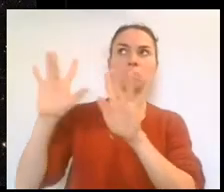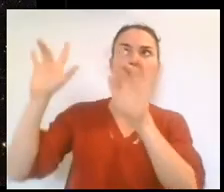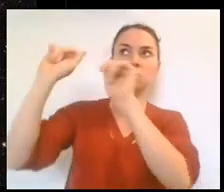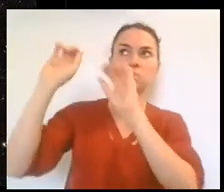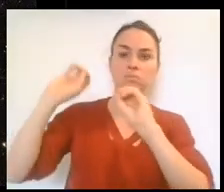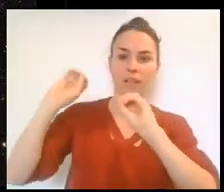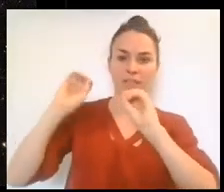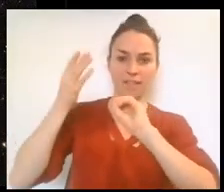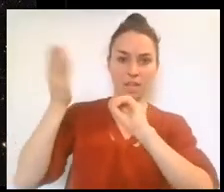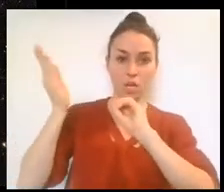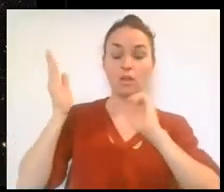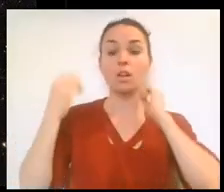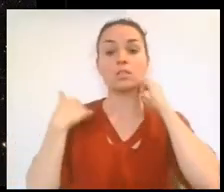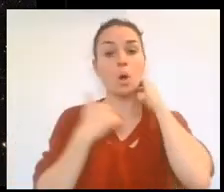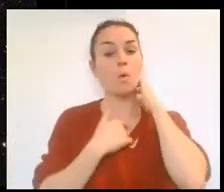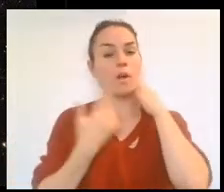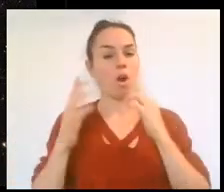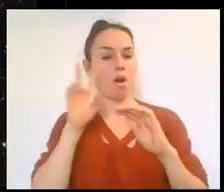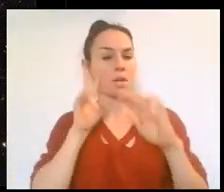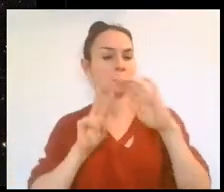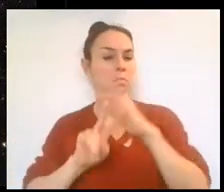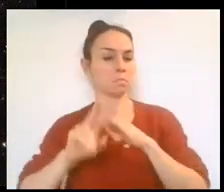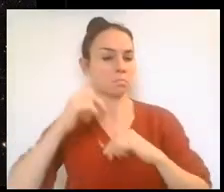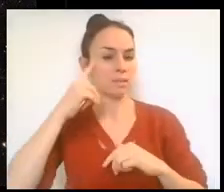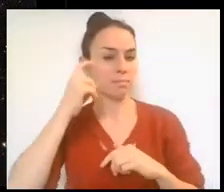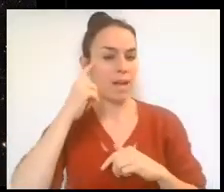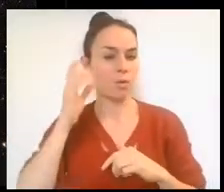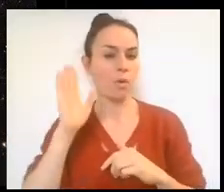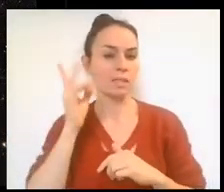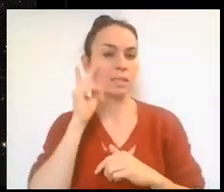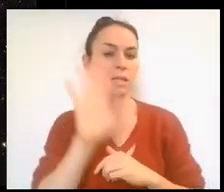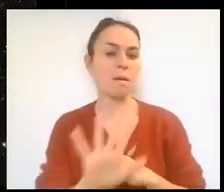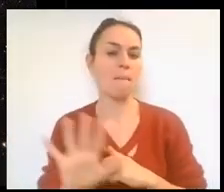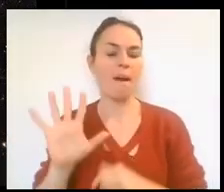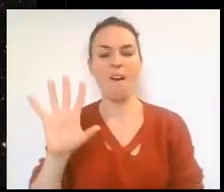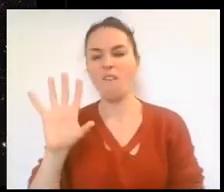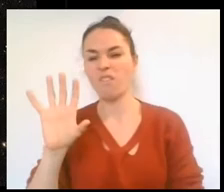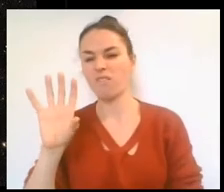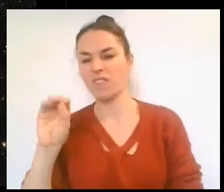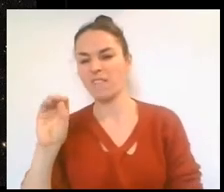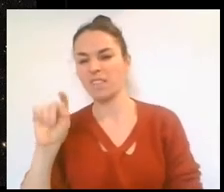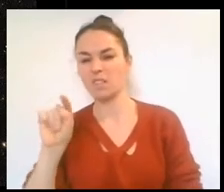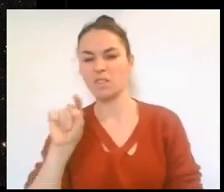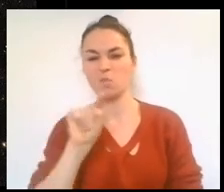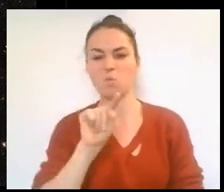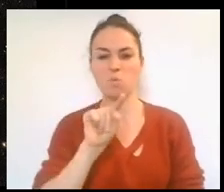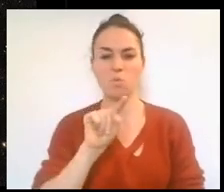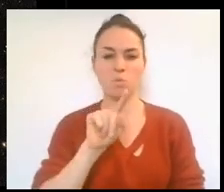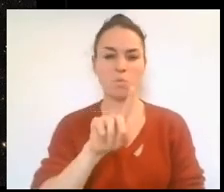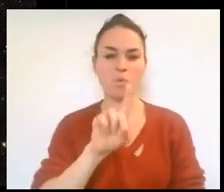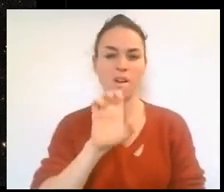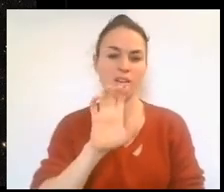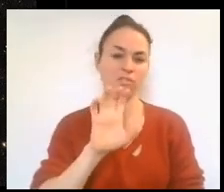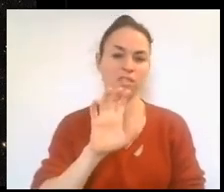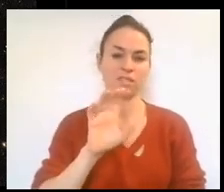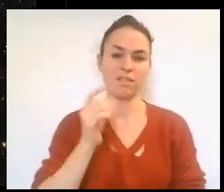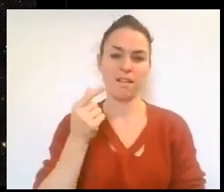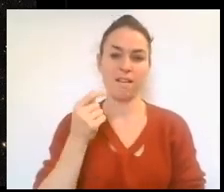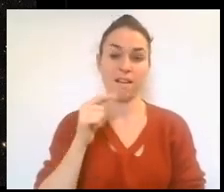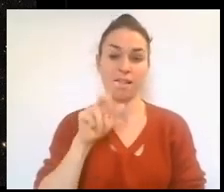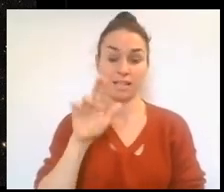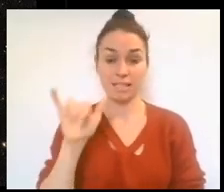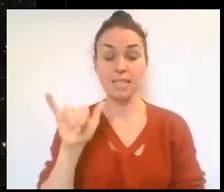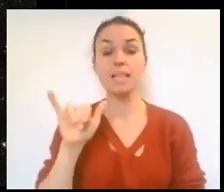50 to 100 galaxies. But the fact is, what Hubble revealed after 10 days of